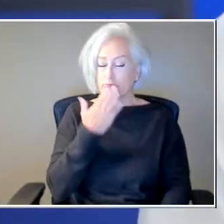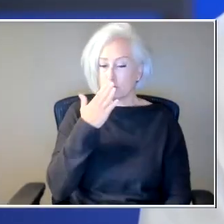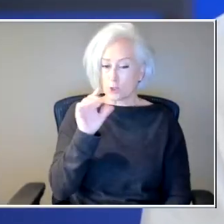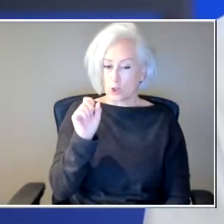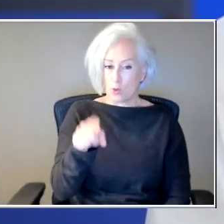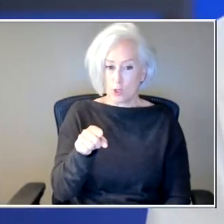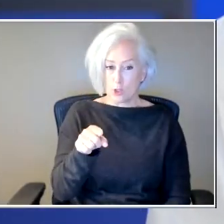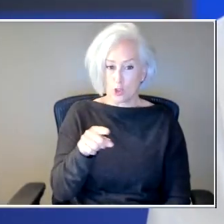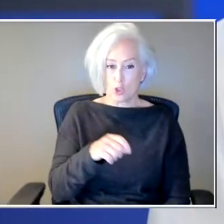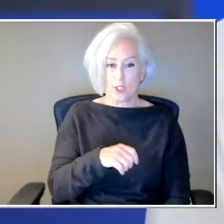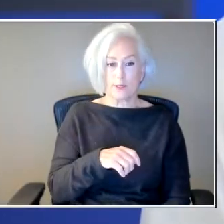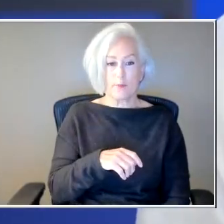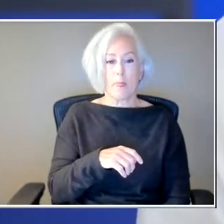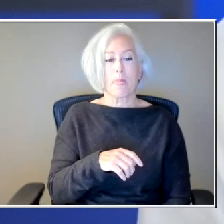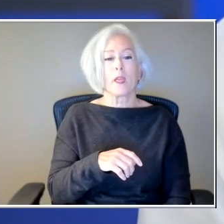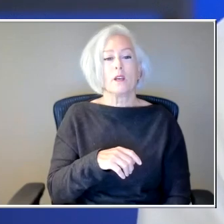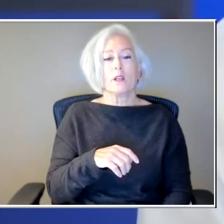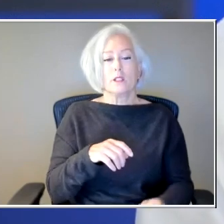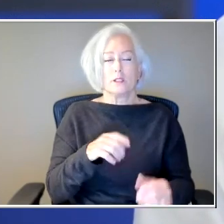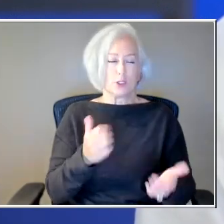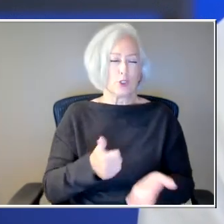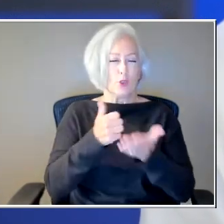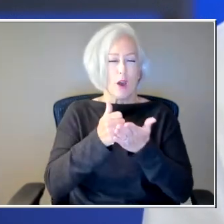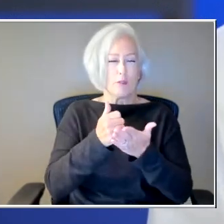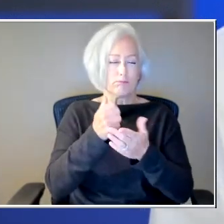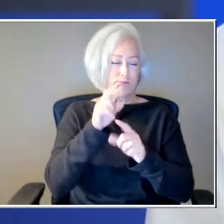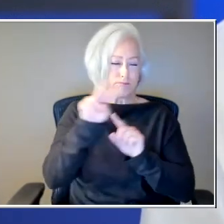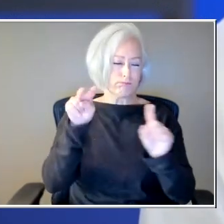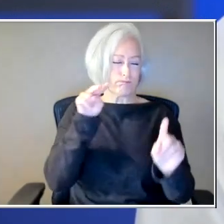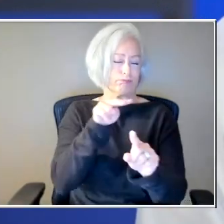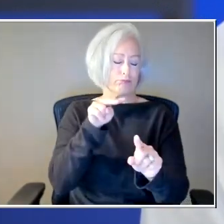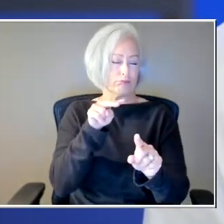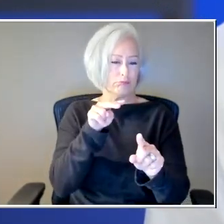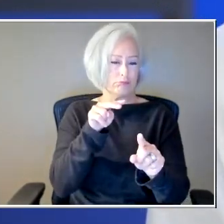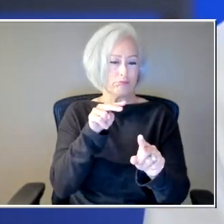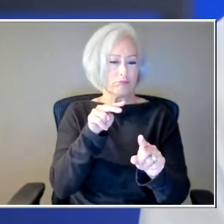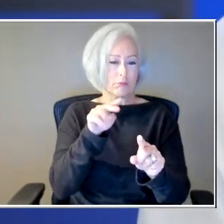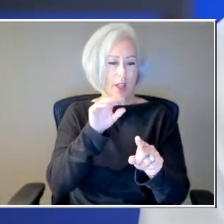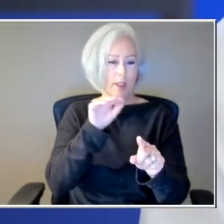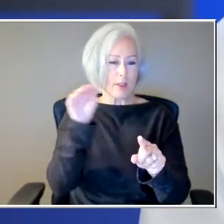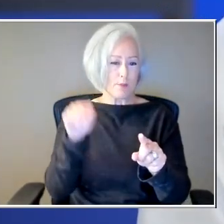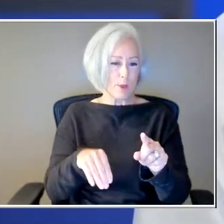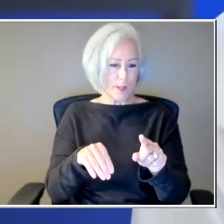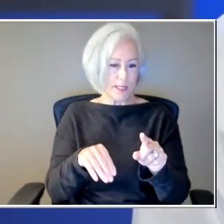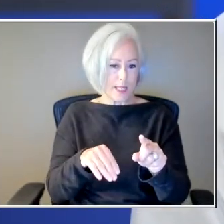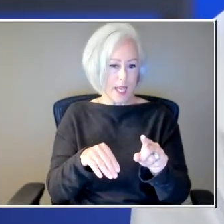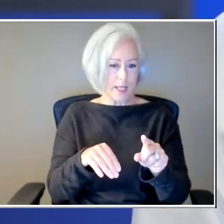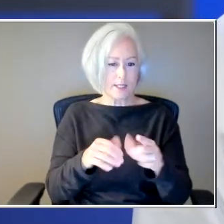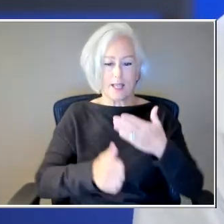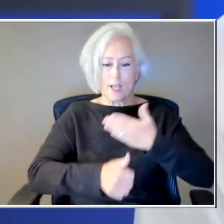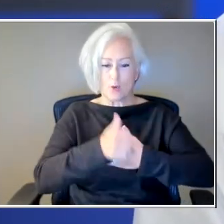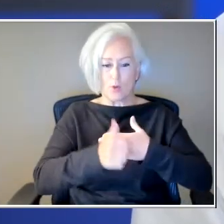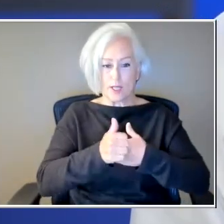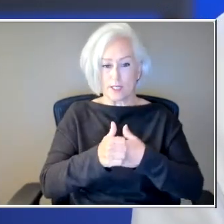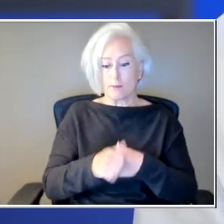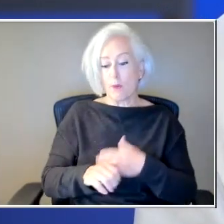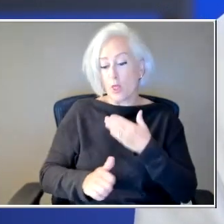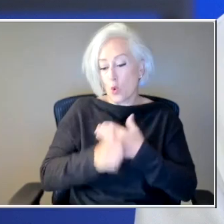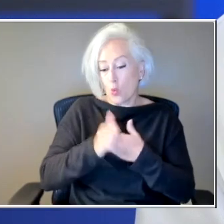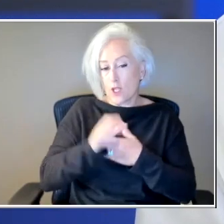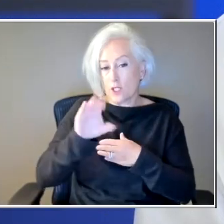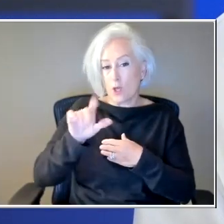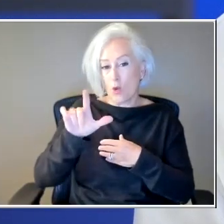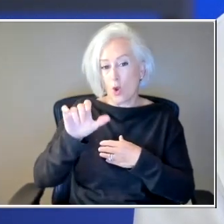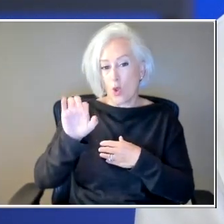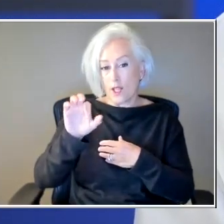put the risk in perspective, and we don't want to scare people about the risk per se, but the risk of colon cancer lifetime in the general